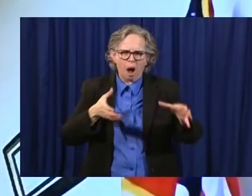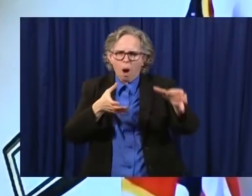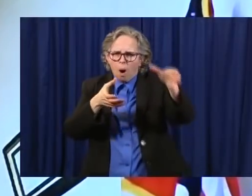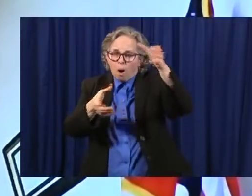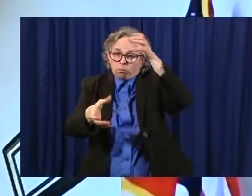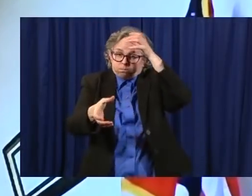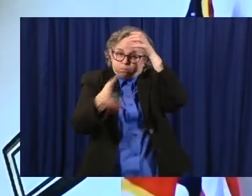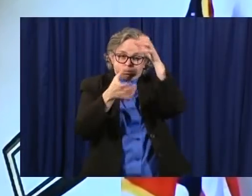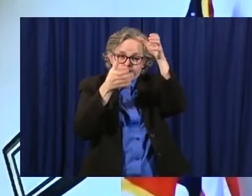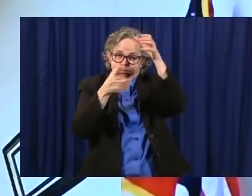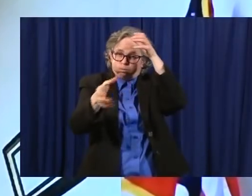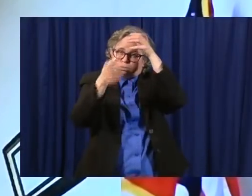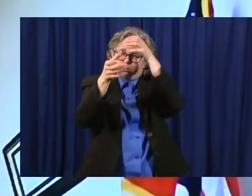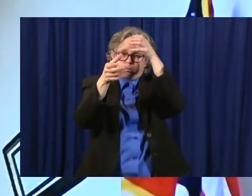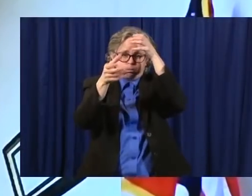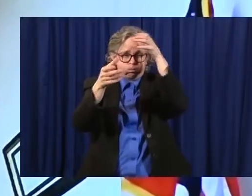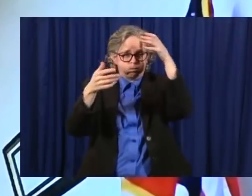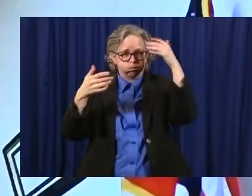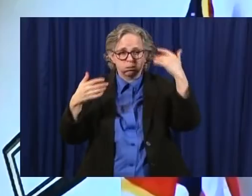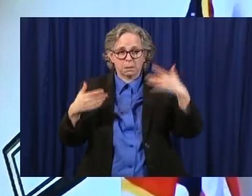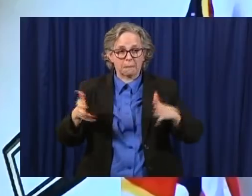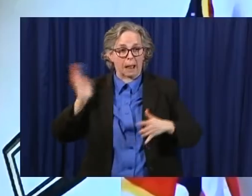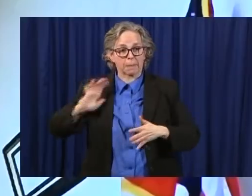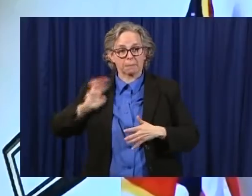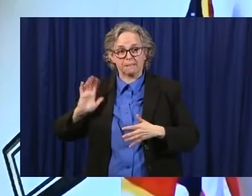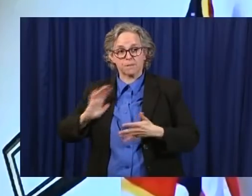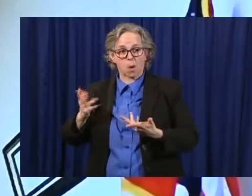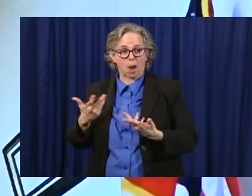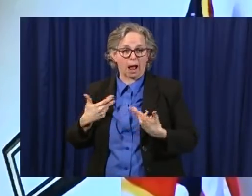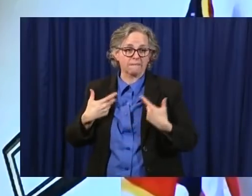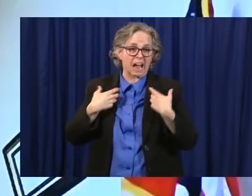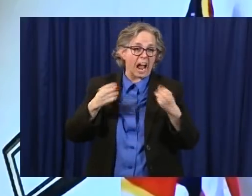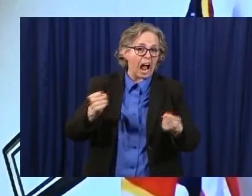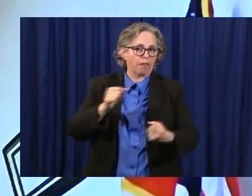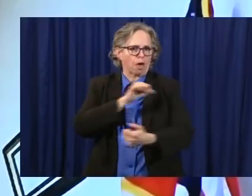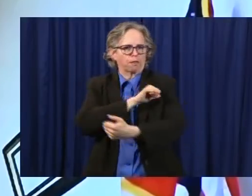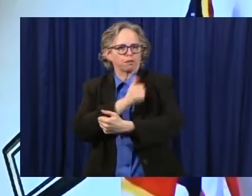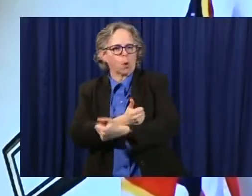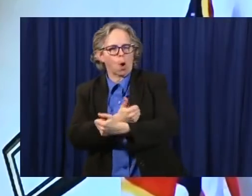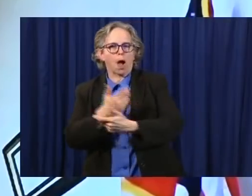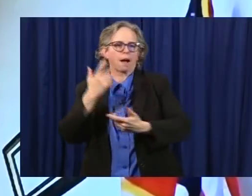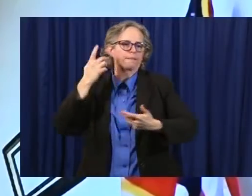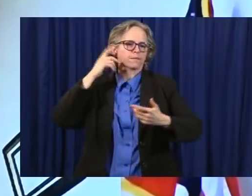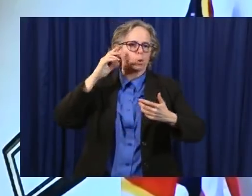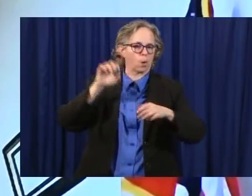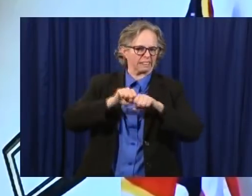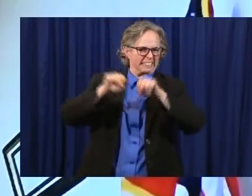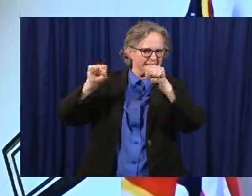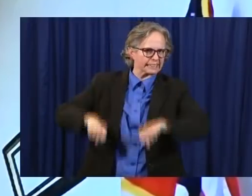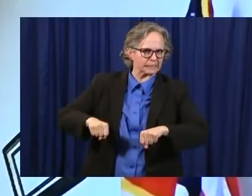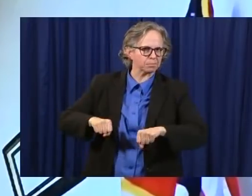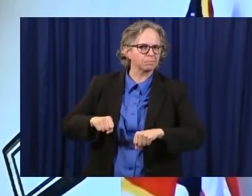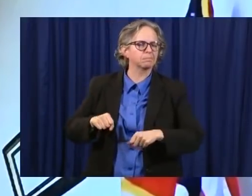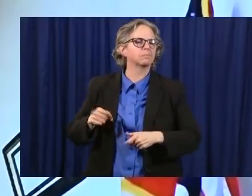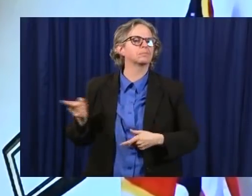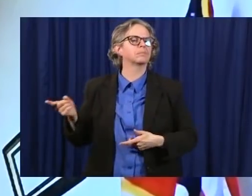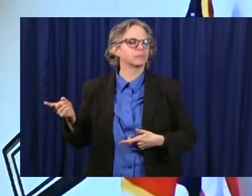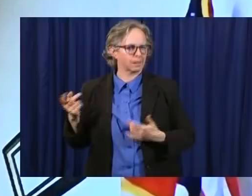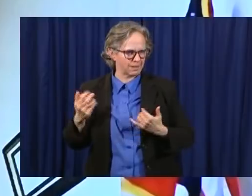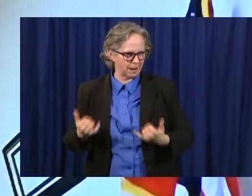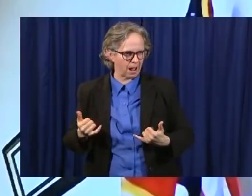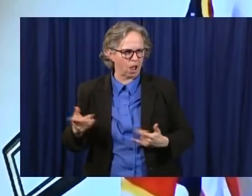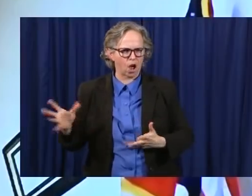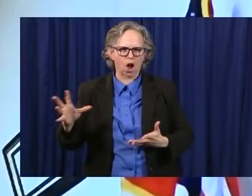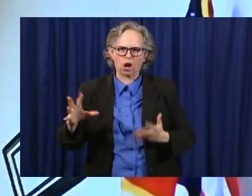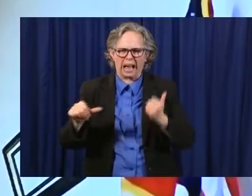this, I guess it's because she was the health authority for the system and her assistant was the health authority as well. And